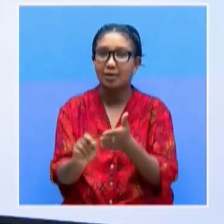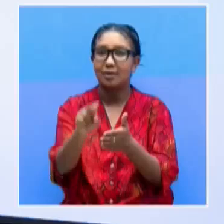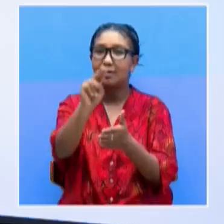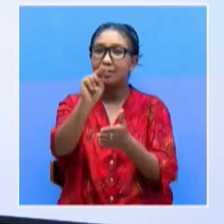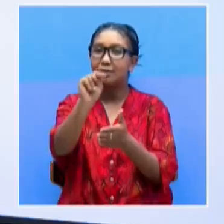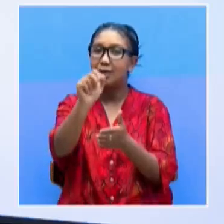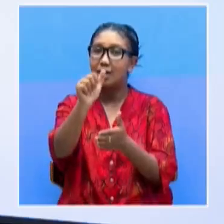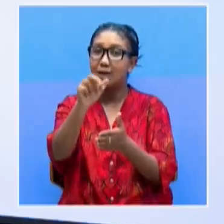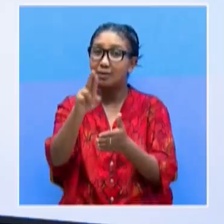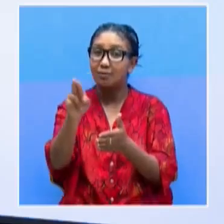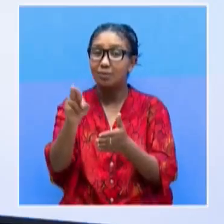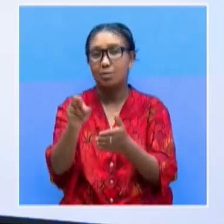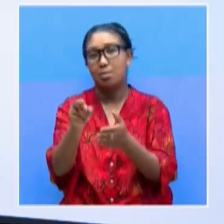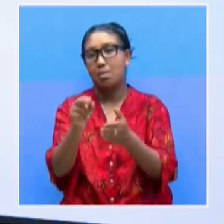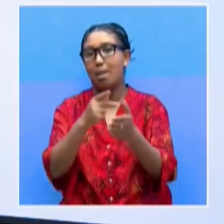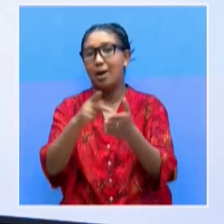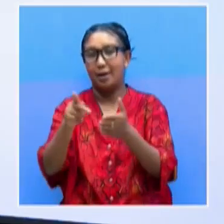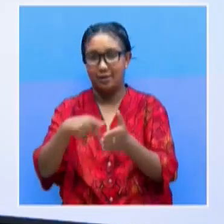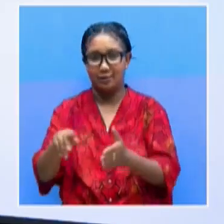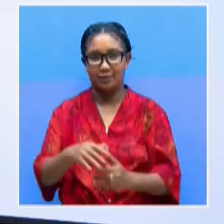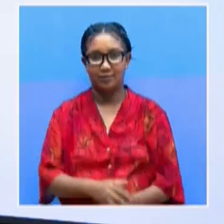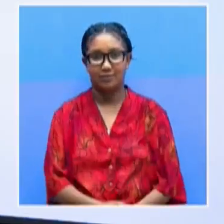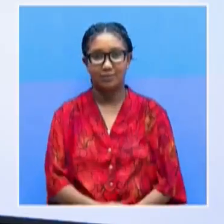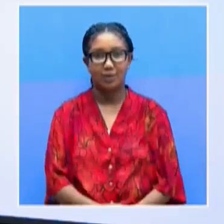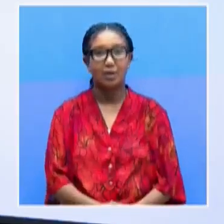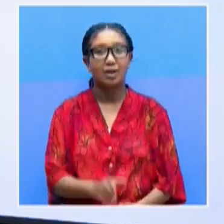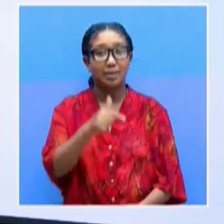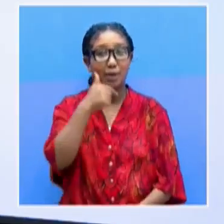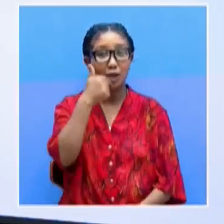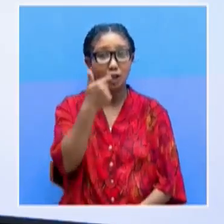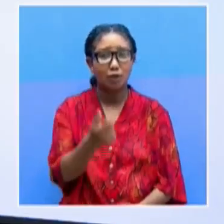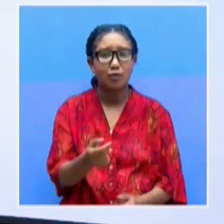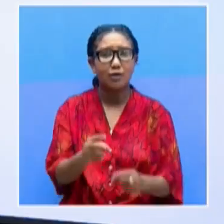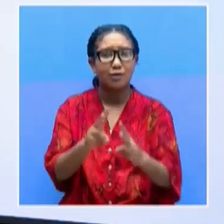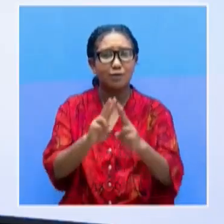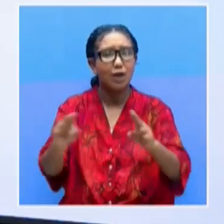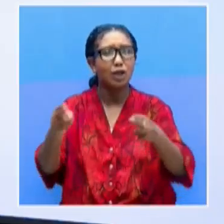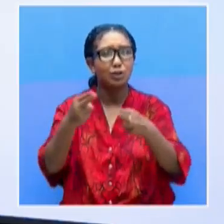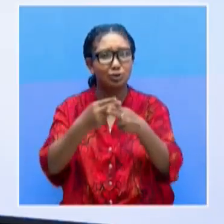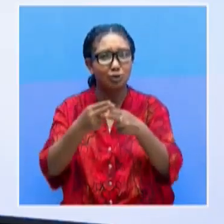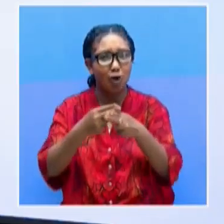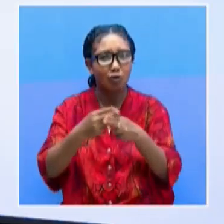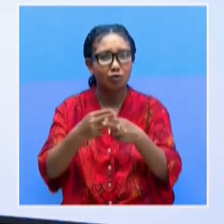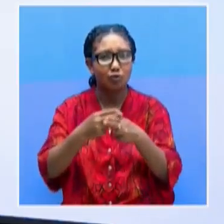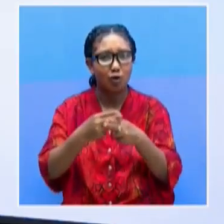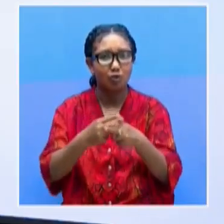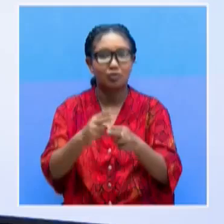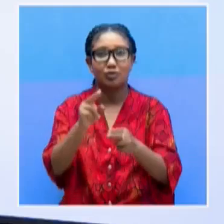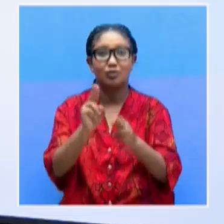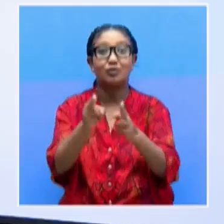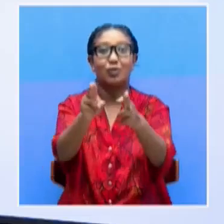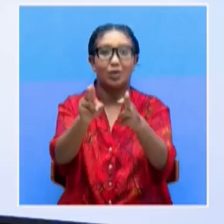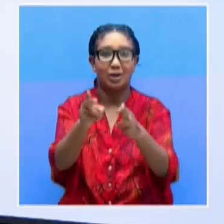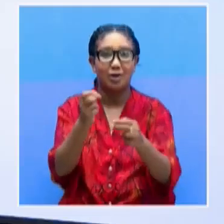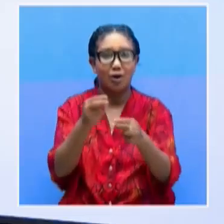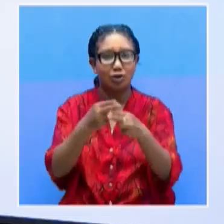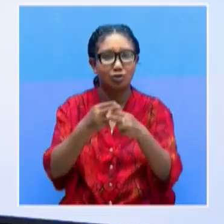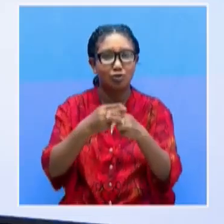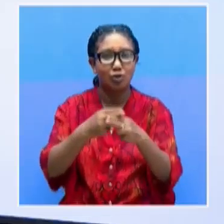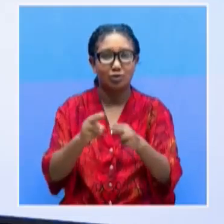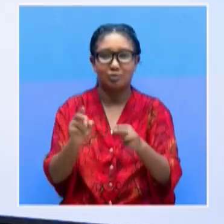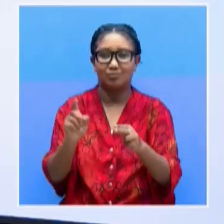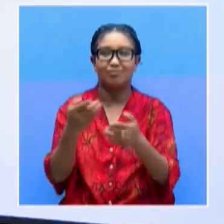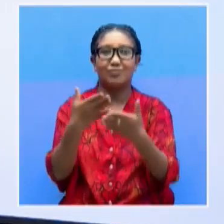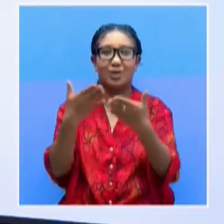narrative paragraphs. Let me tell you a very short story or a short